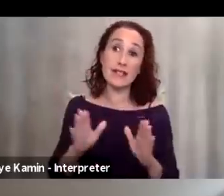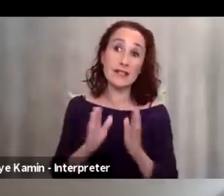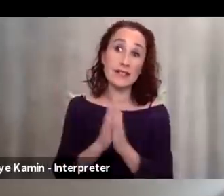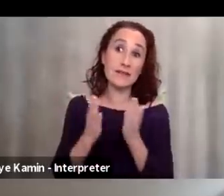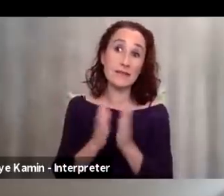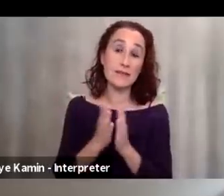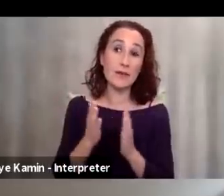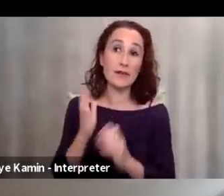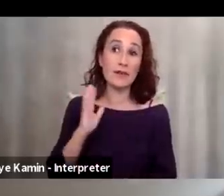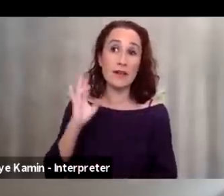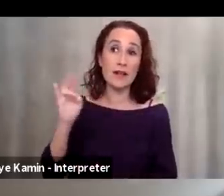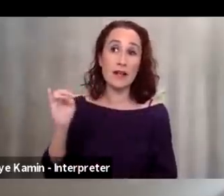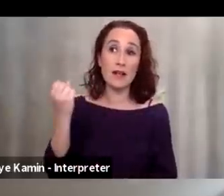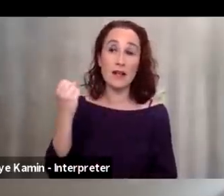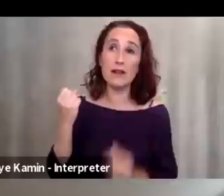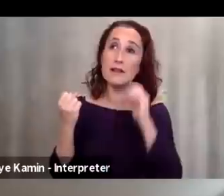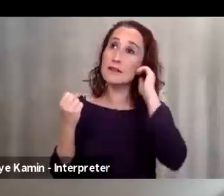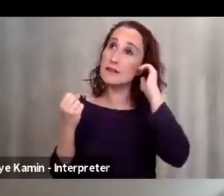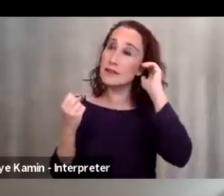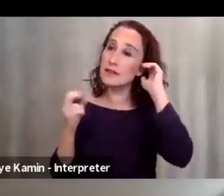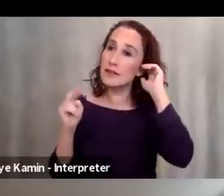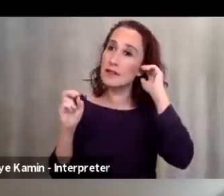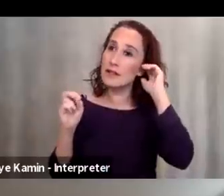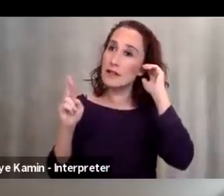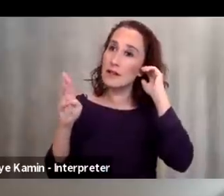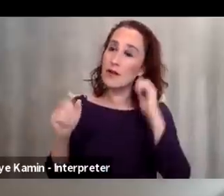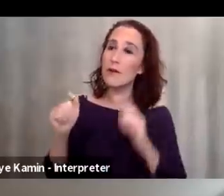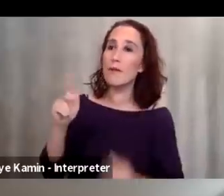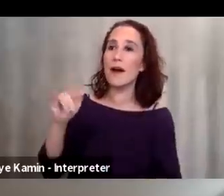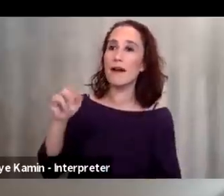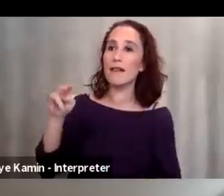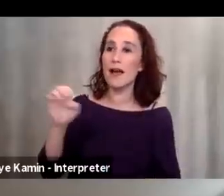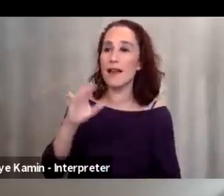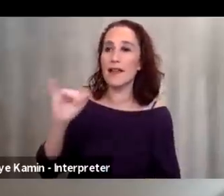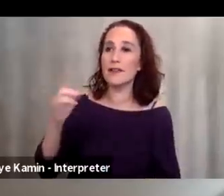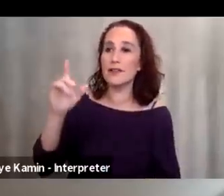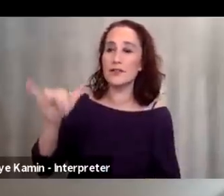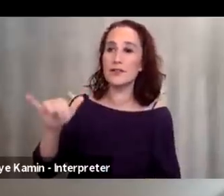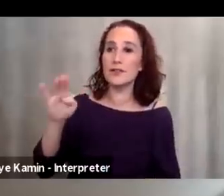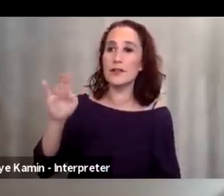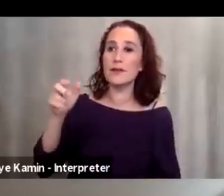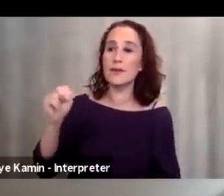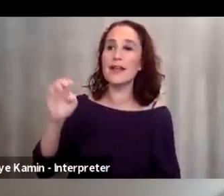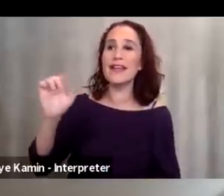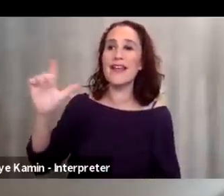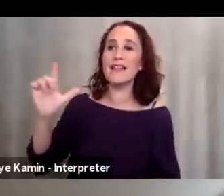the 70s, Norma Klein and Judy Blume and, you know, E.L. Konigsberg,